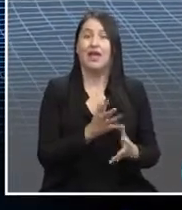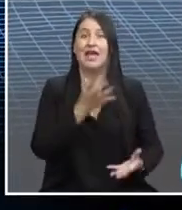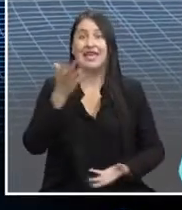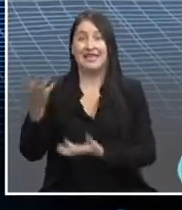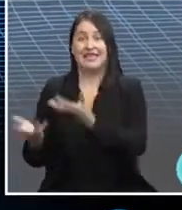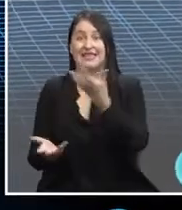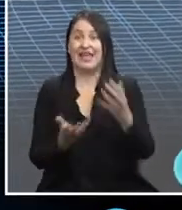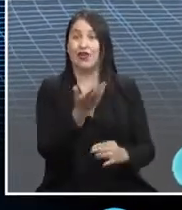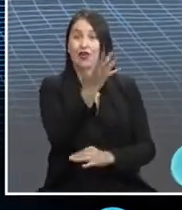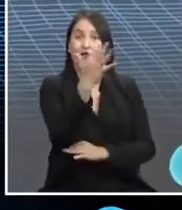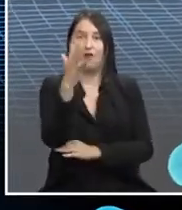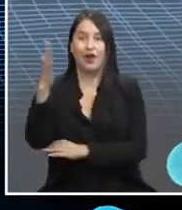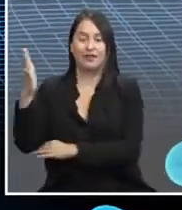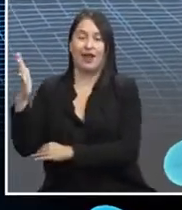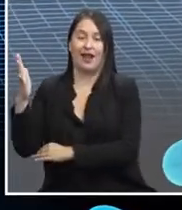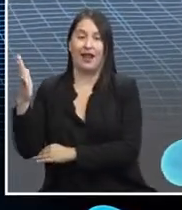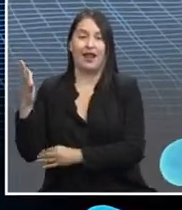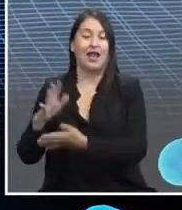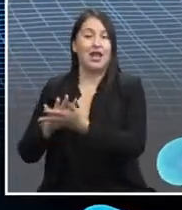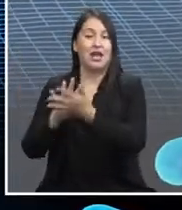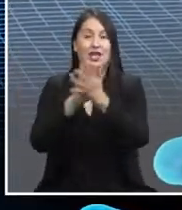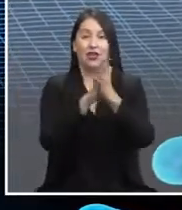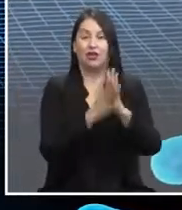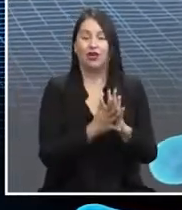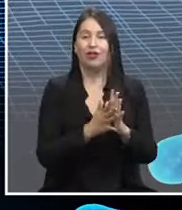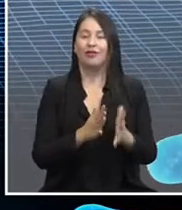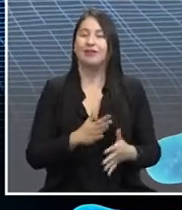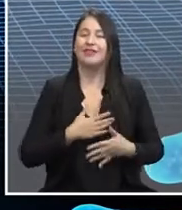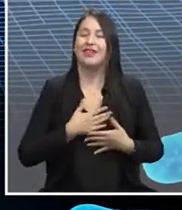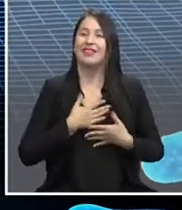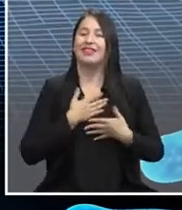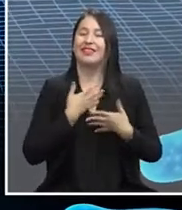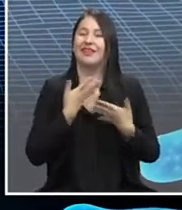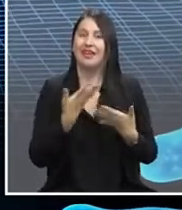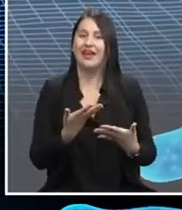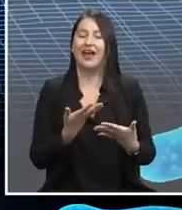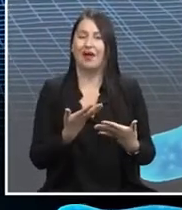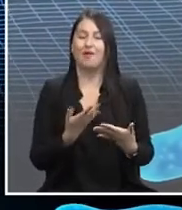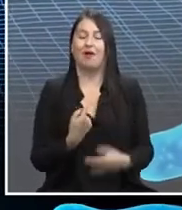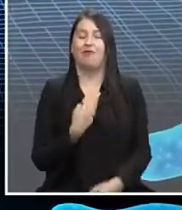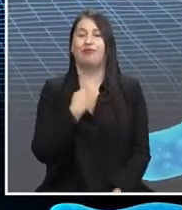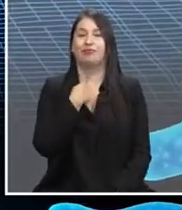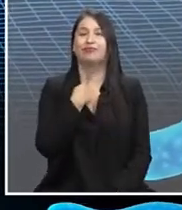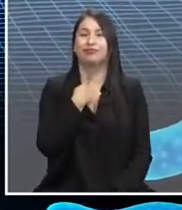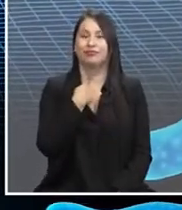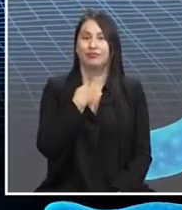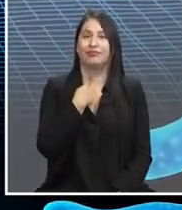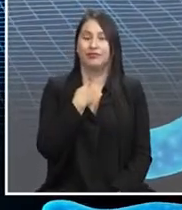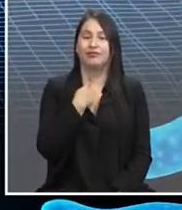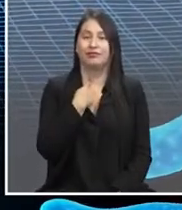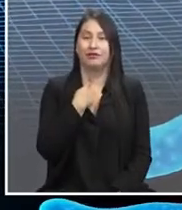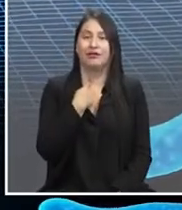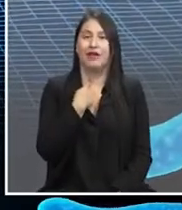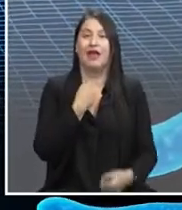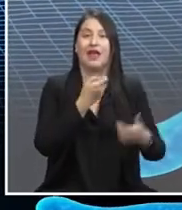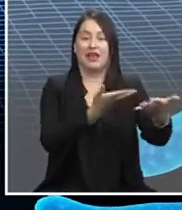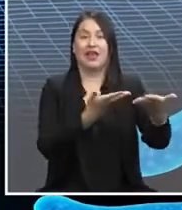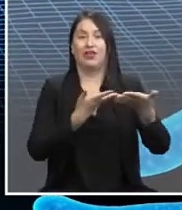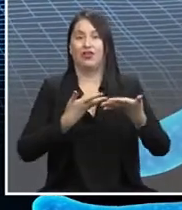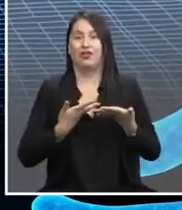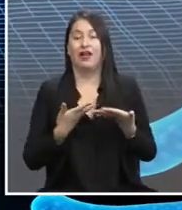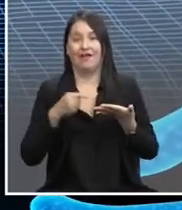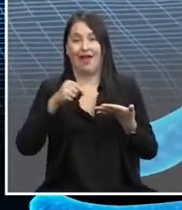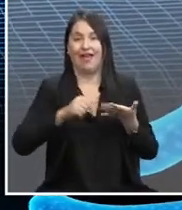were all feeling the effects the report was warning us about. It was remarkable to see what happened